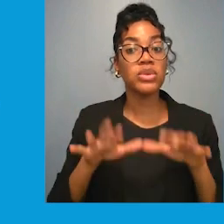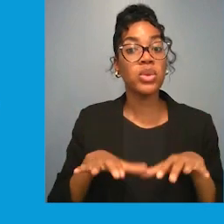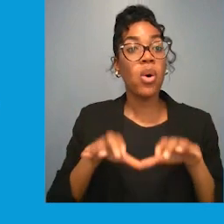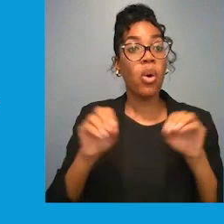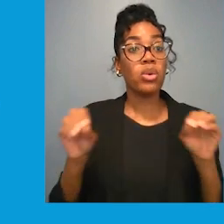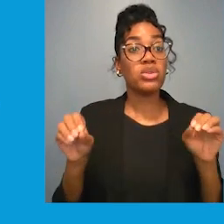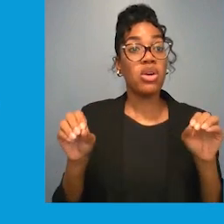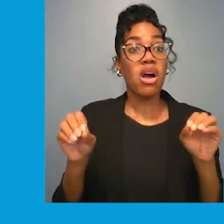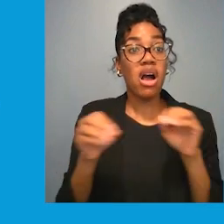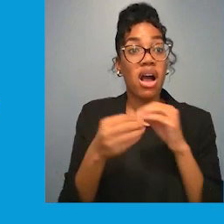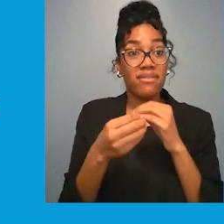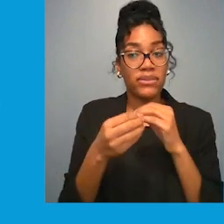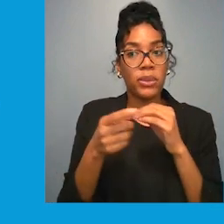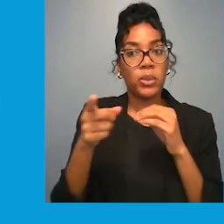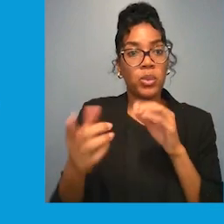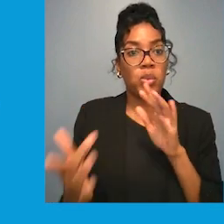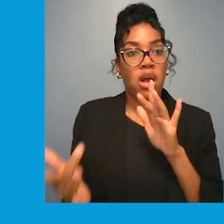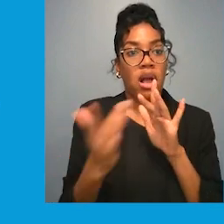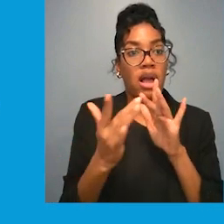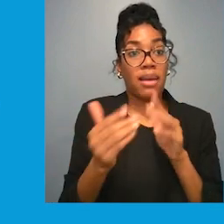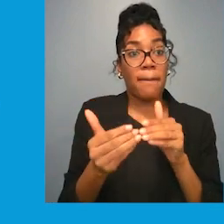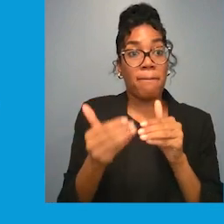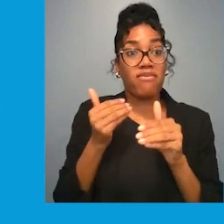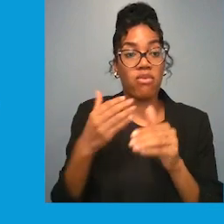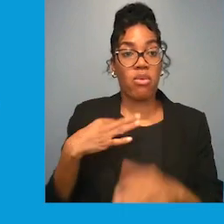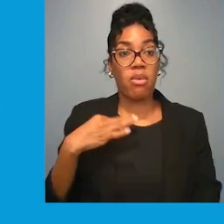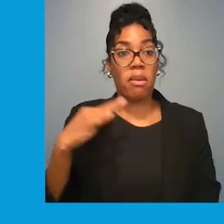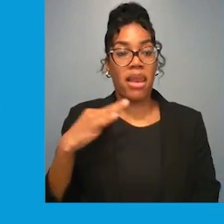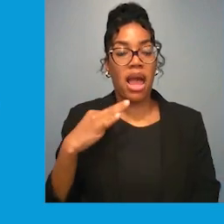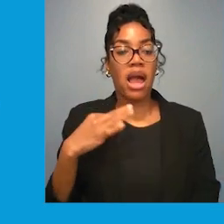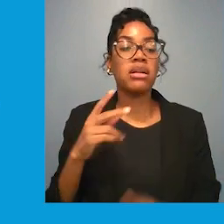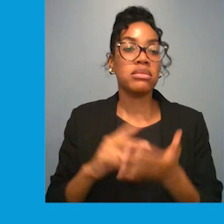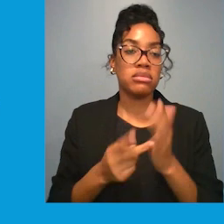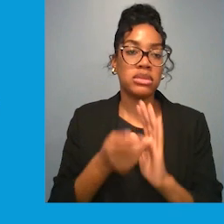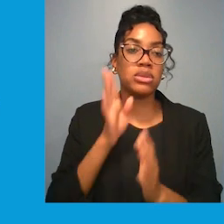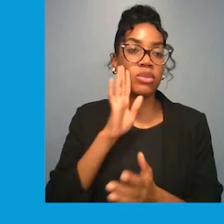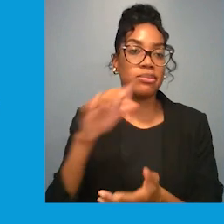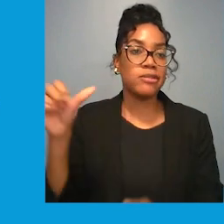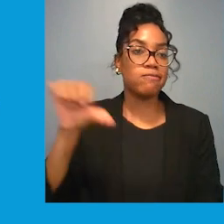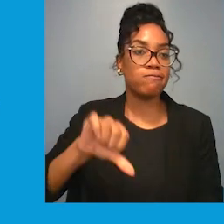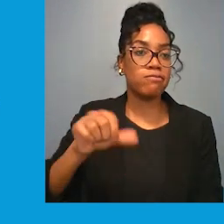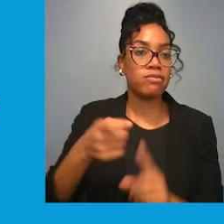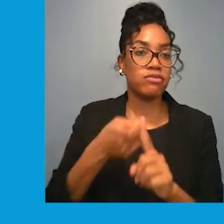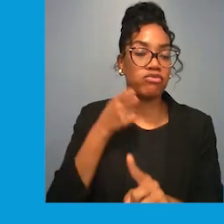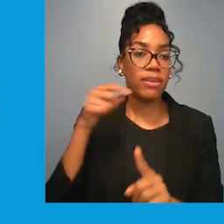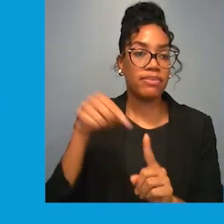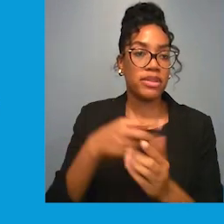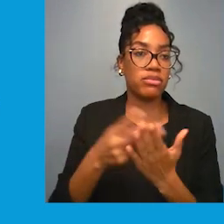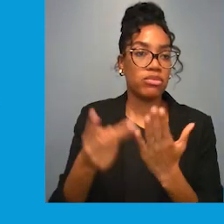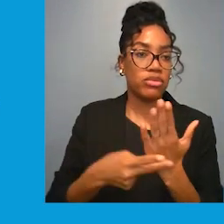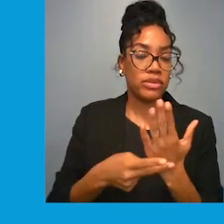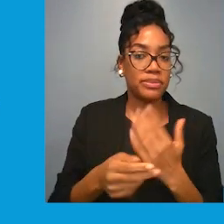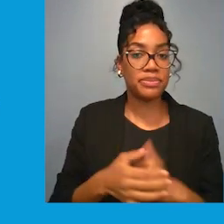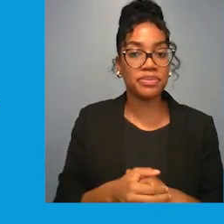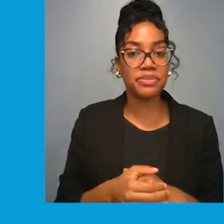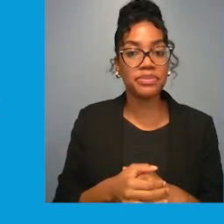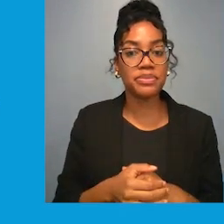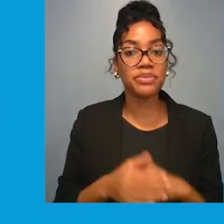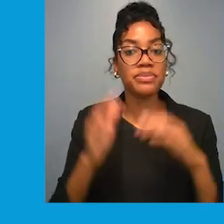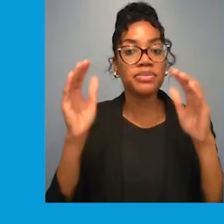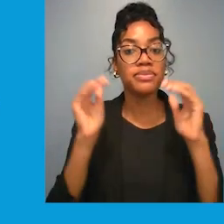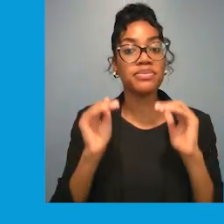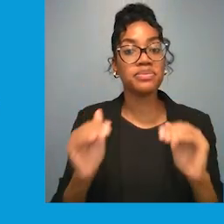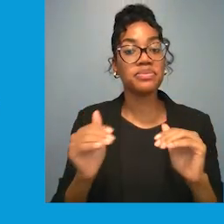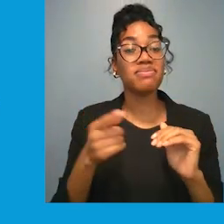placement week will be cause for immediate disqualification from the program. And then finally, applicants that have been accepted as national